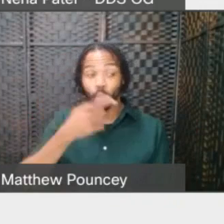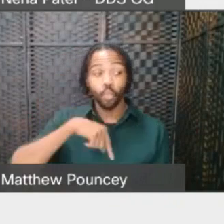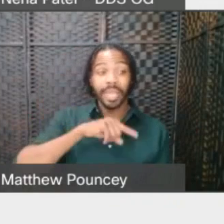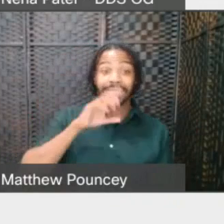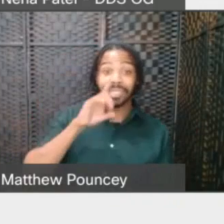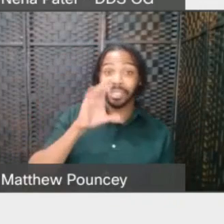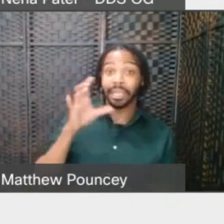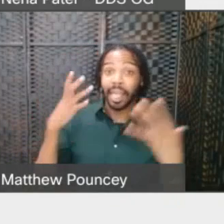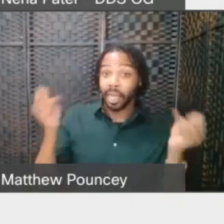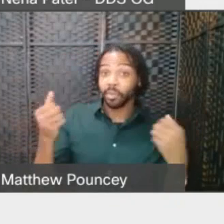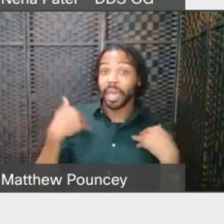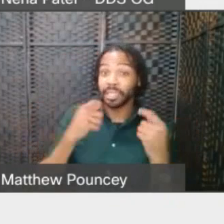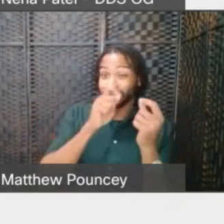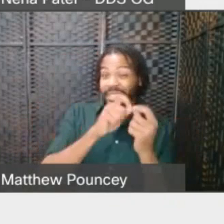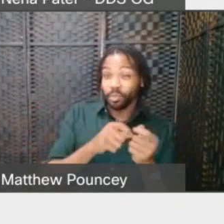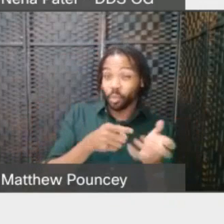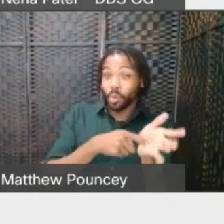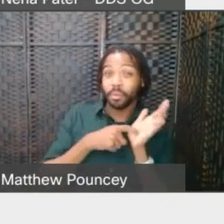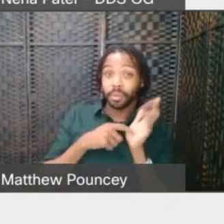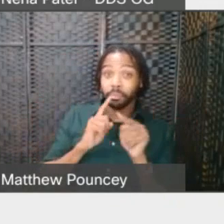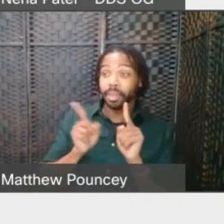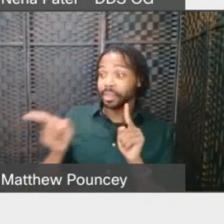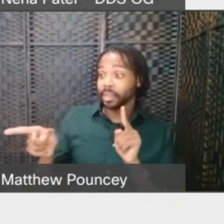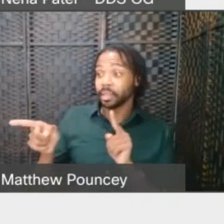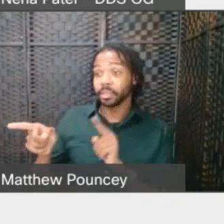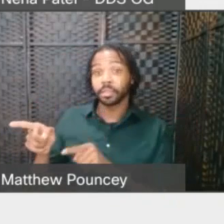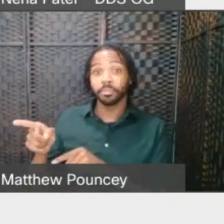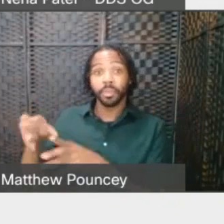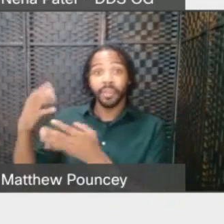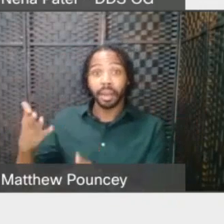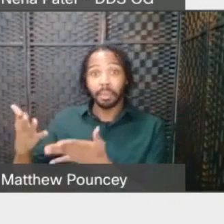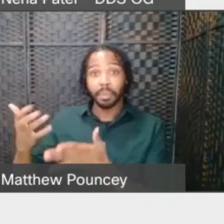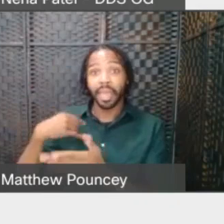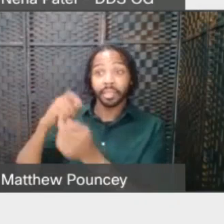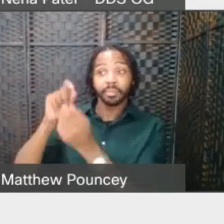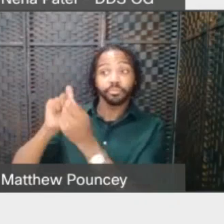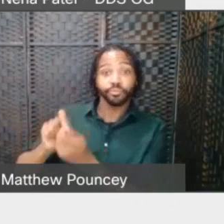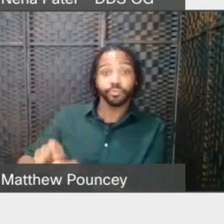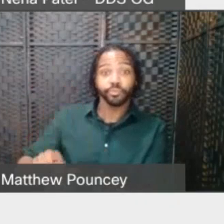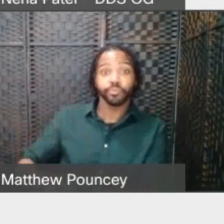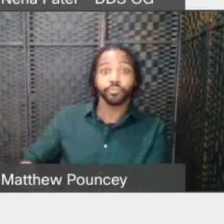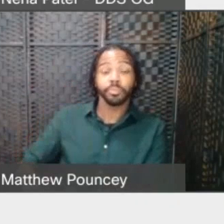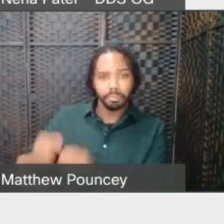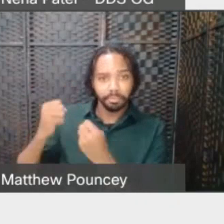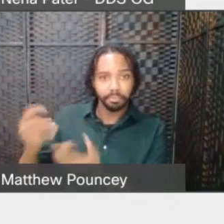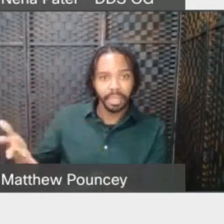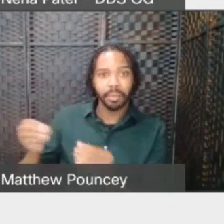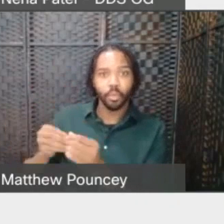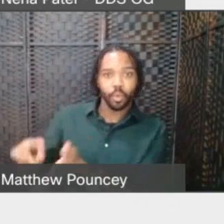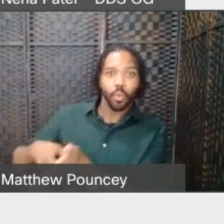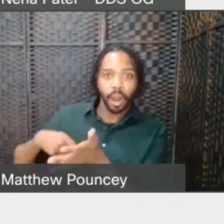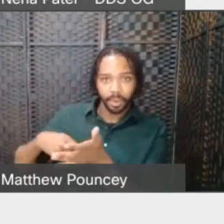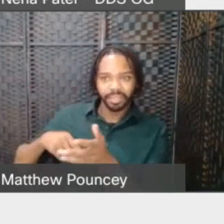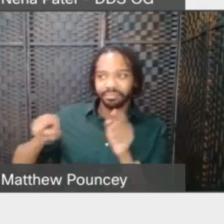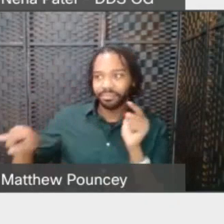certain requirements, the provider may have more stringent requirements in their individual capacity. And that's what I think sometimes people